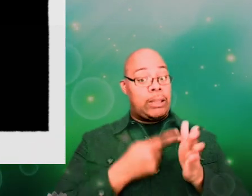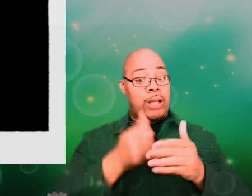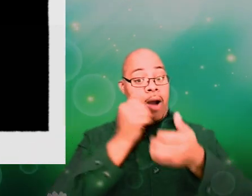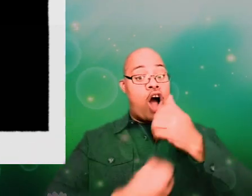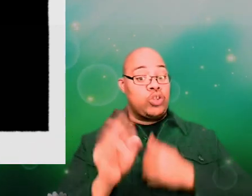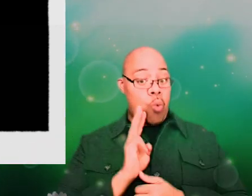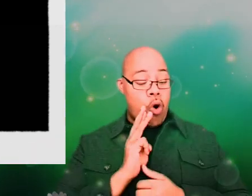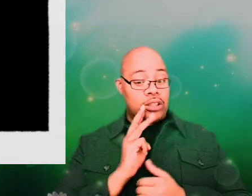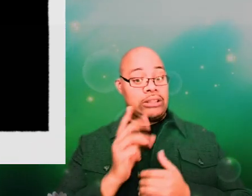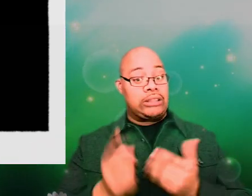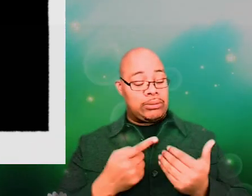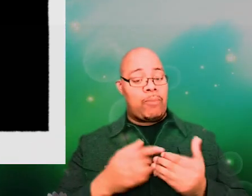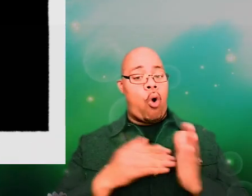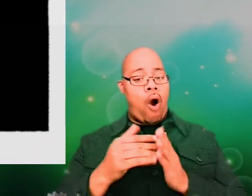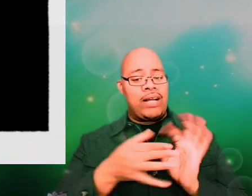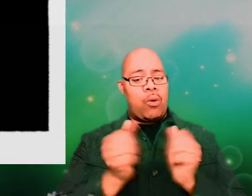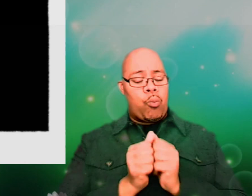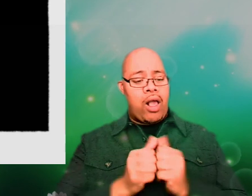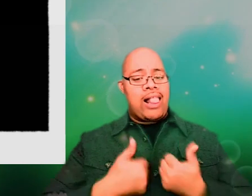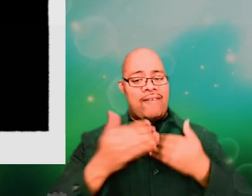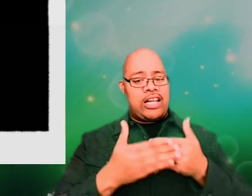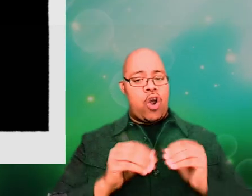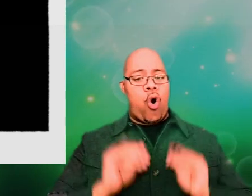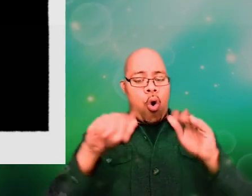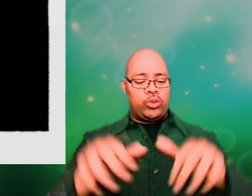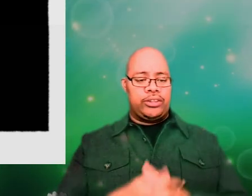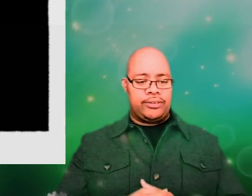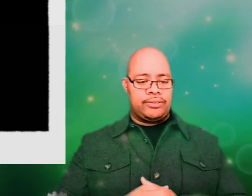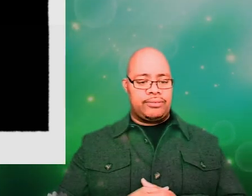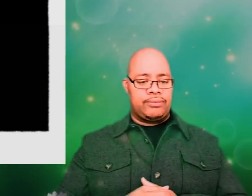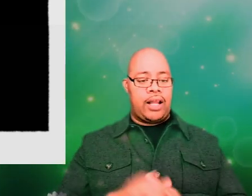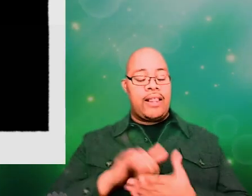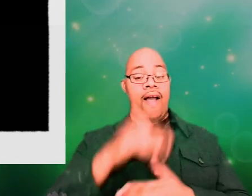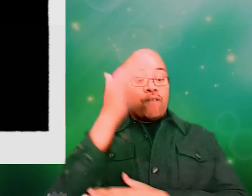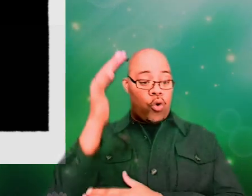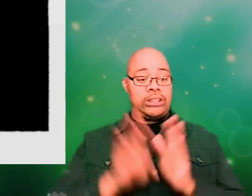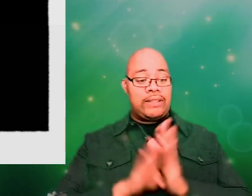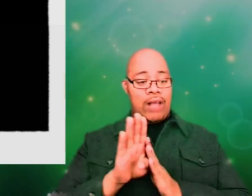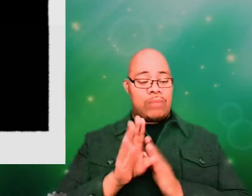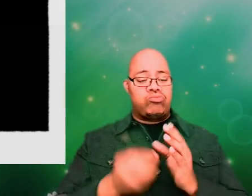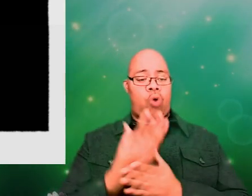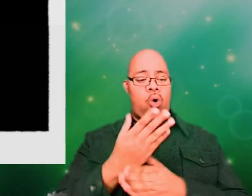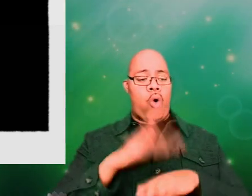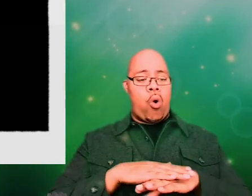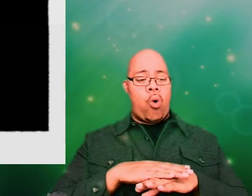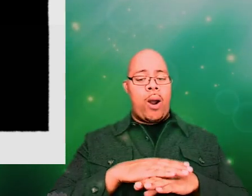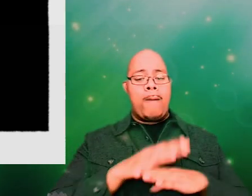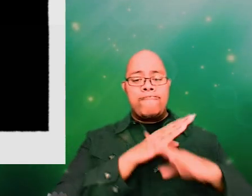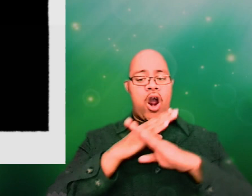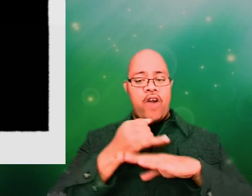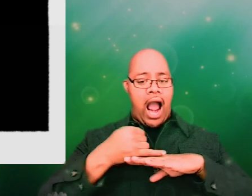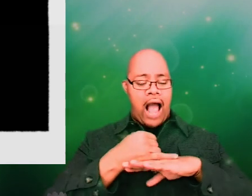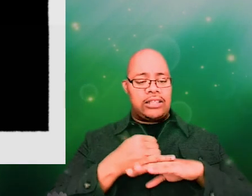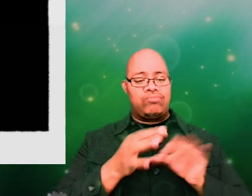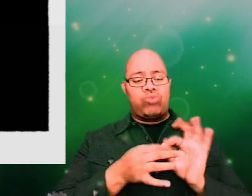salt water, often connected with life near the ocean. This forest develops and thrives on barrier islands in the